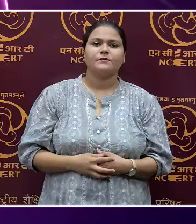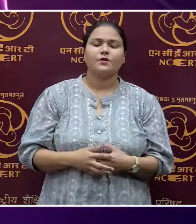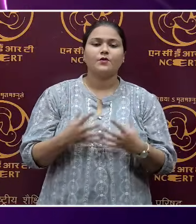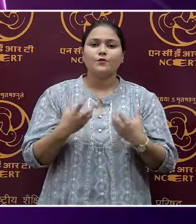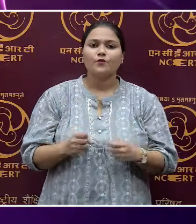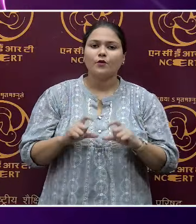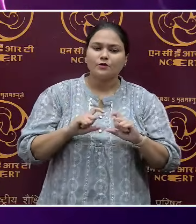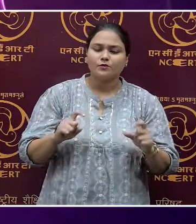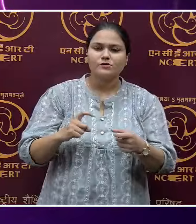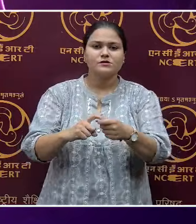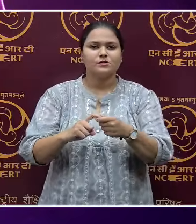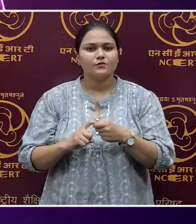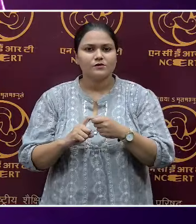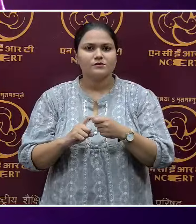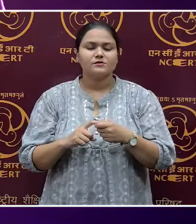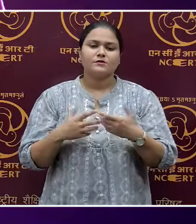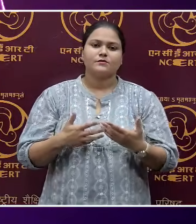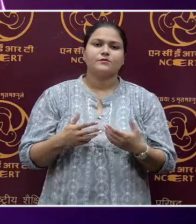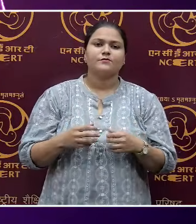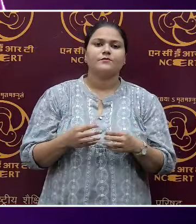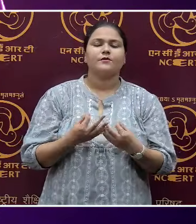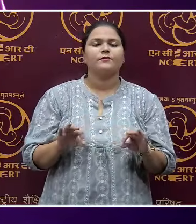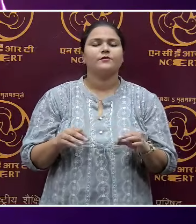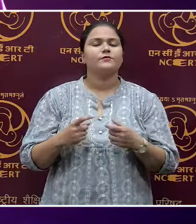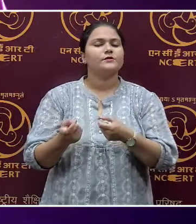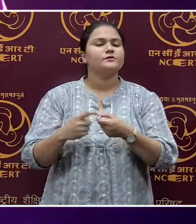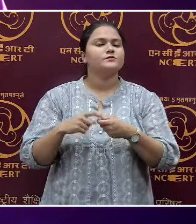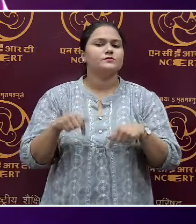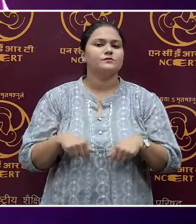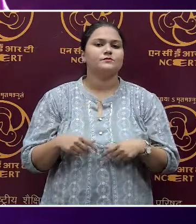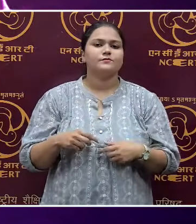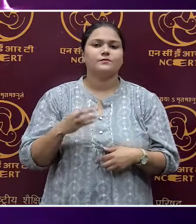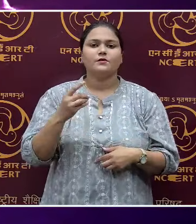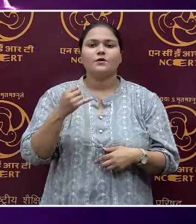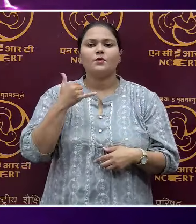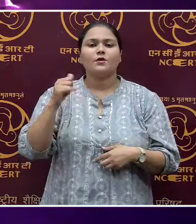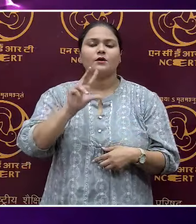want to ask questions, please feel free to get in touch with us. Our phone number is